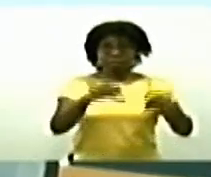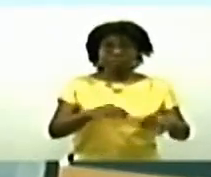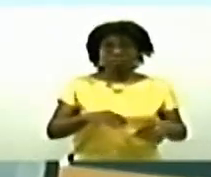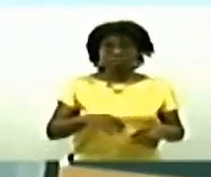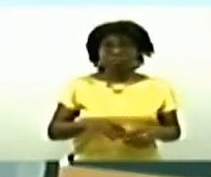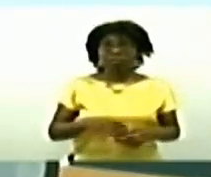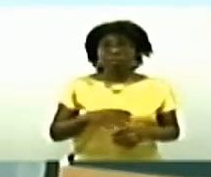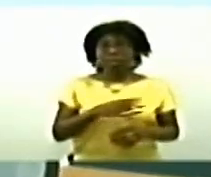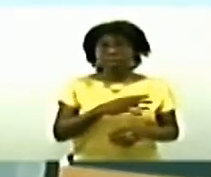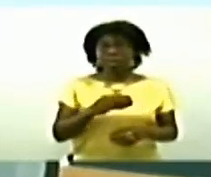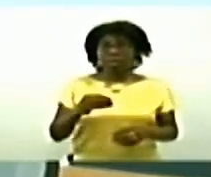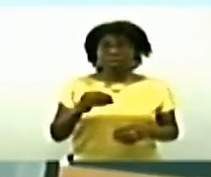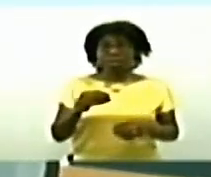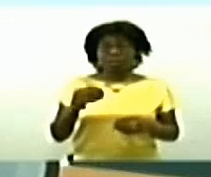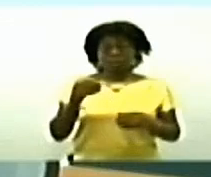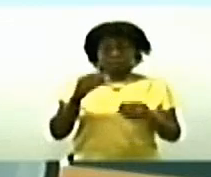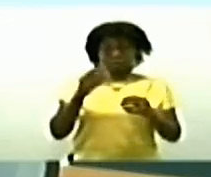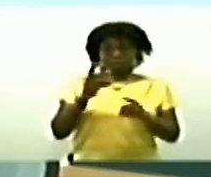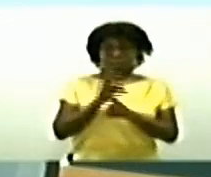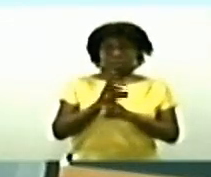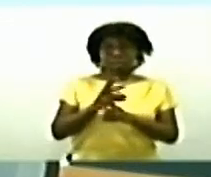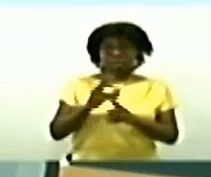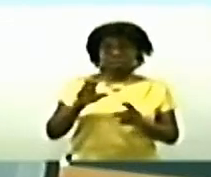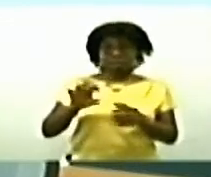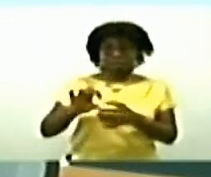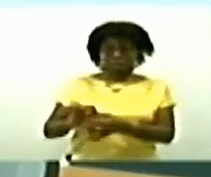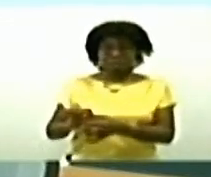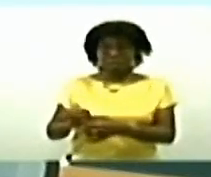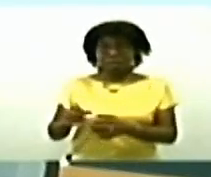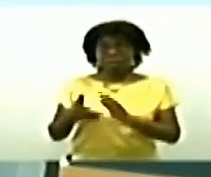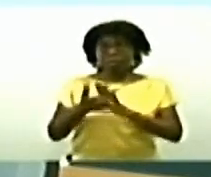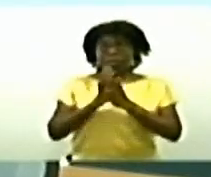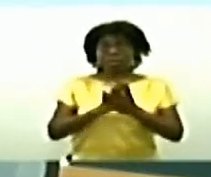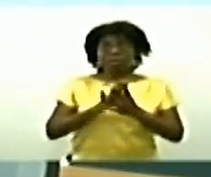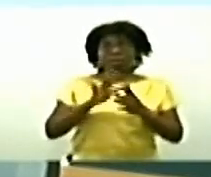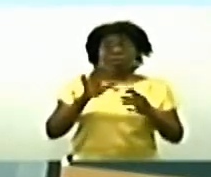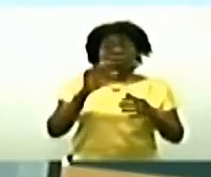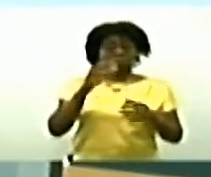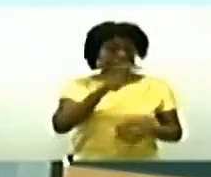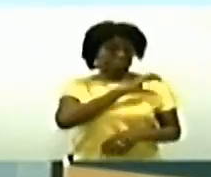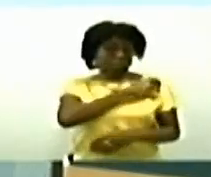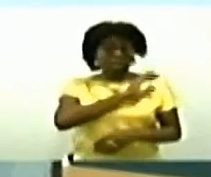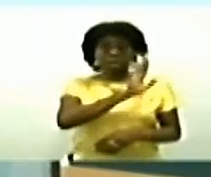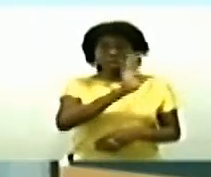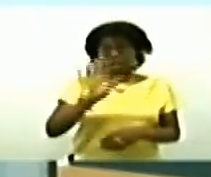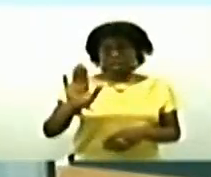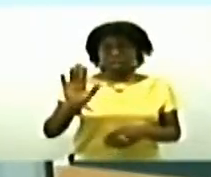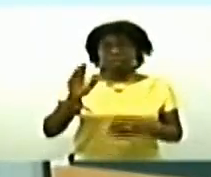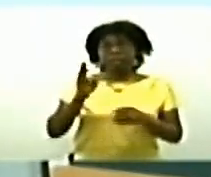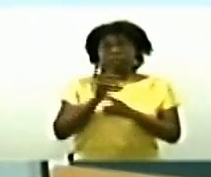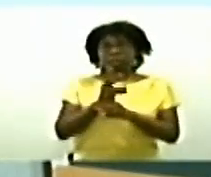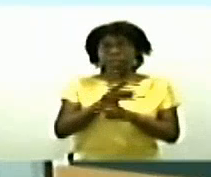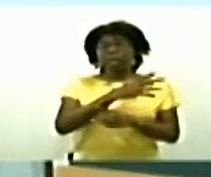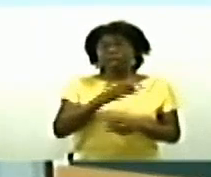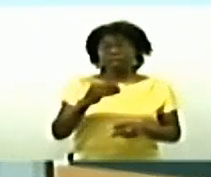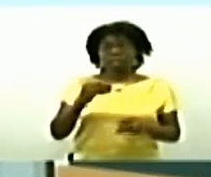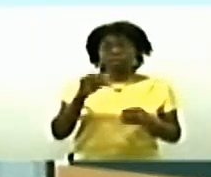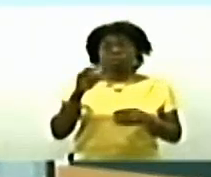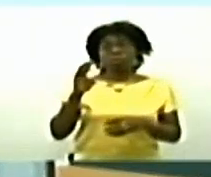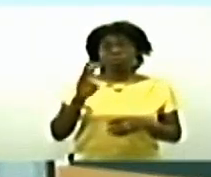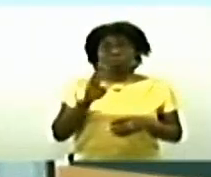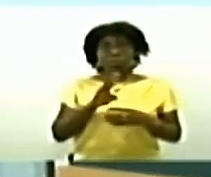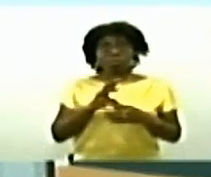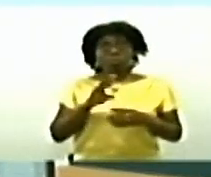is immobilized by the police officer, it becomes the property of the police officer. And the warden will be given the responsibility to do